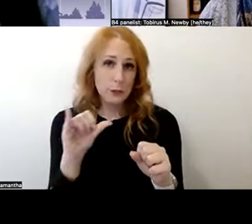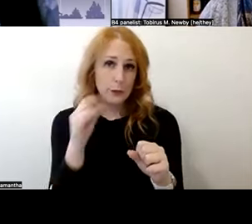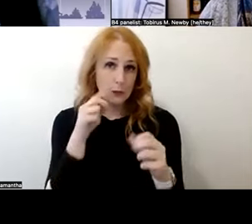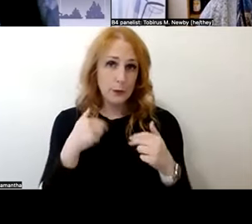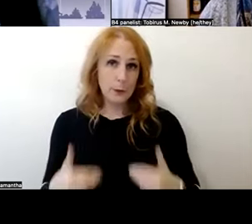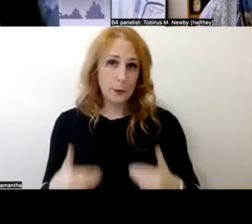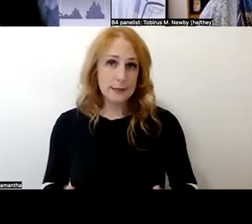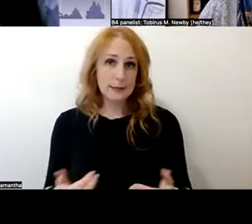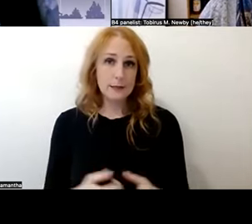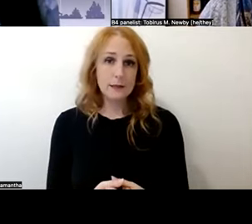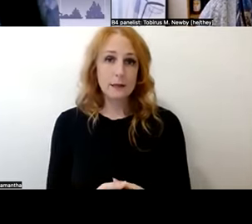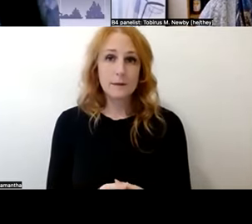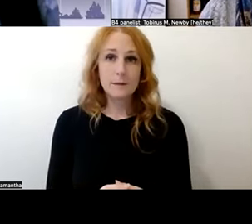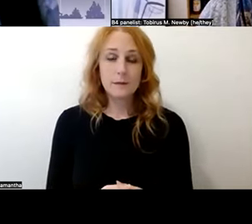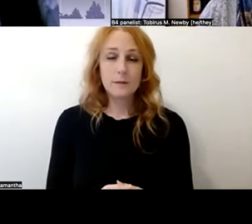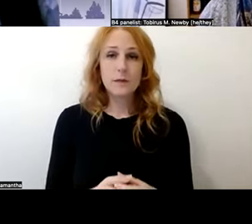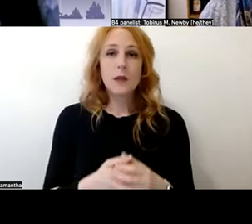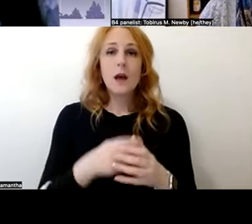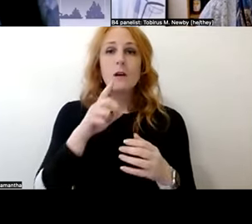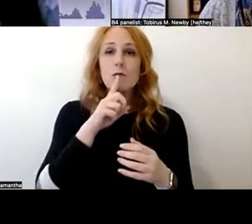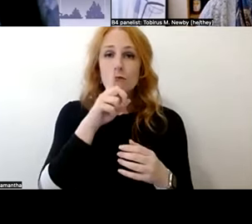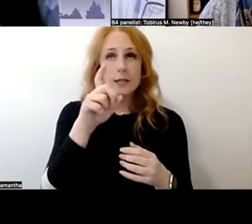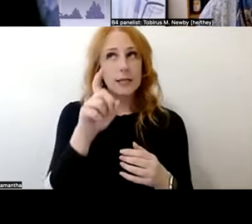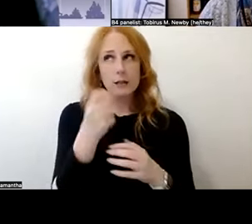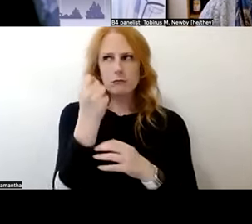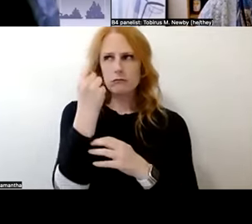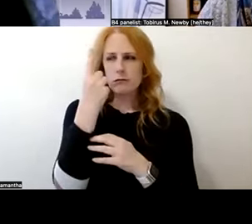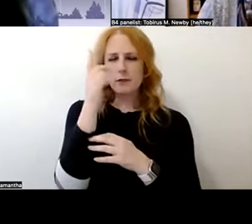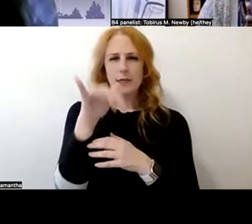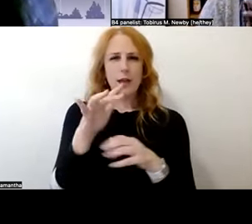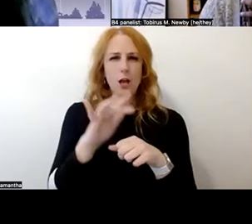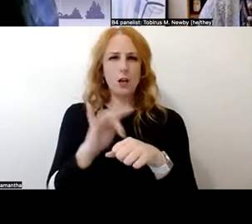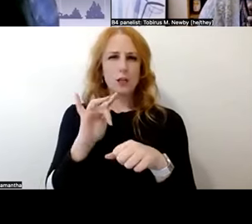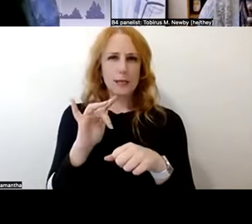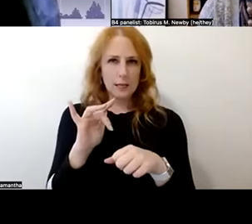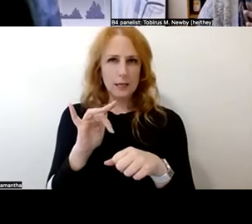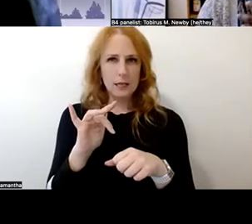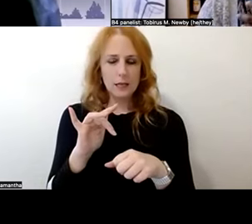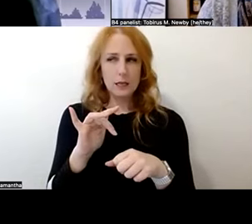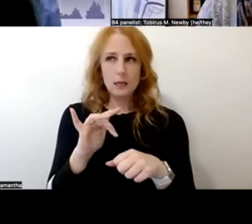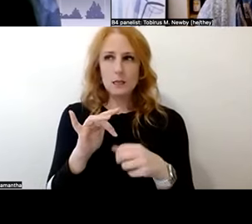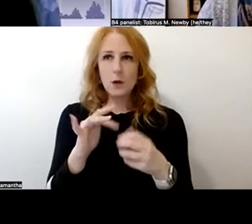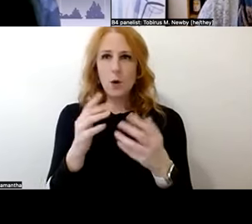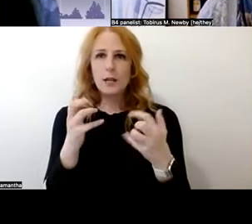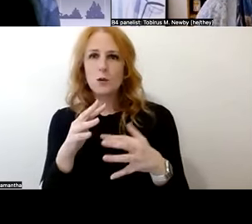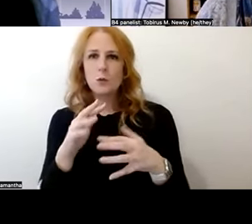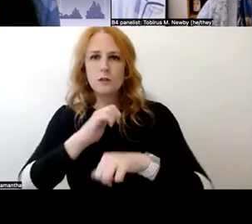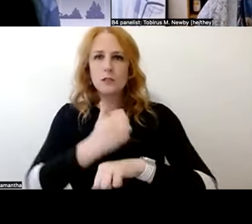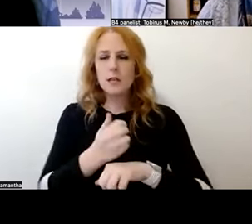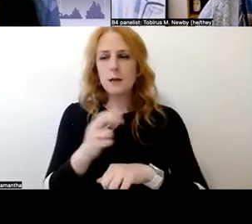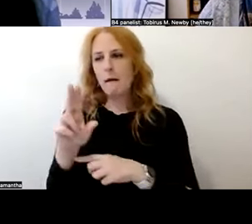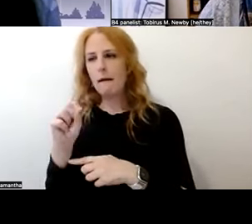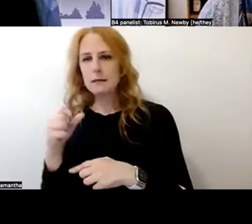that early on so that I didn't create a dynamic of us versus them, me as the great teacher of these